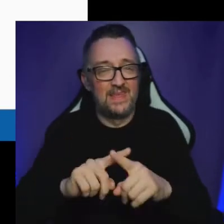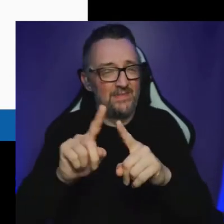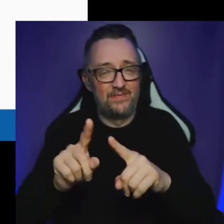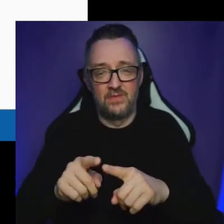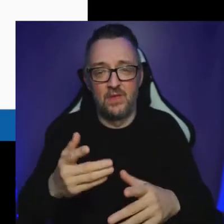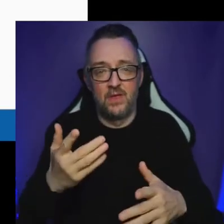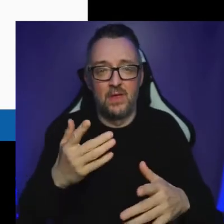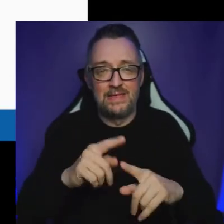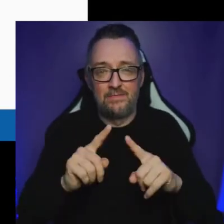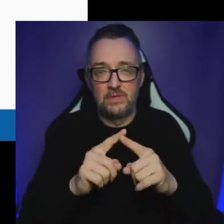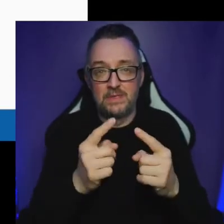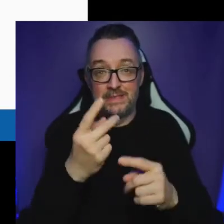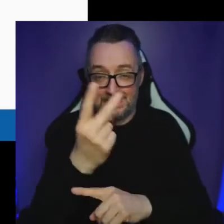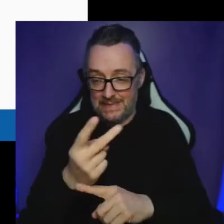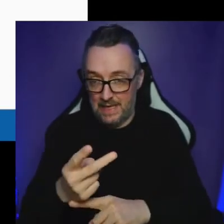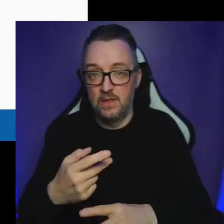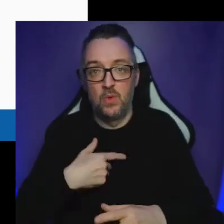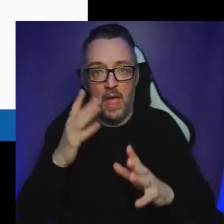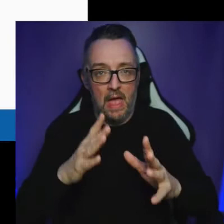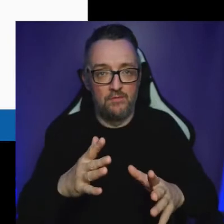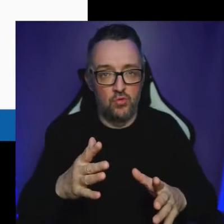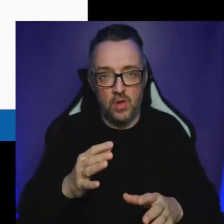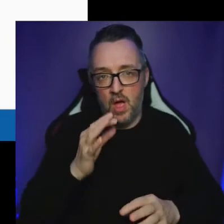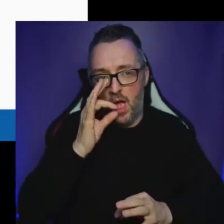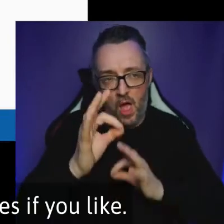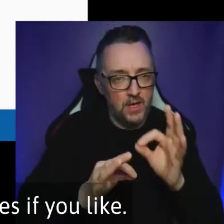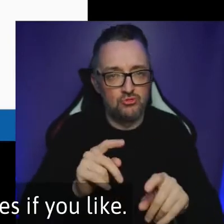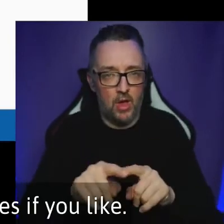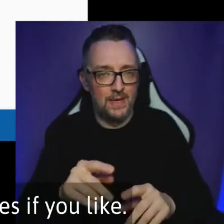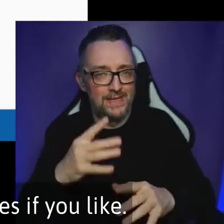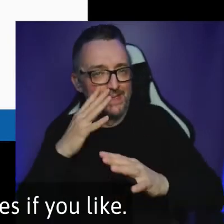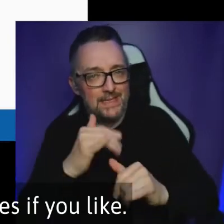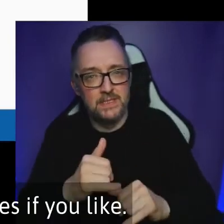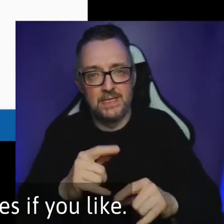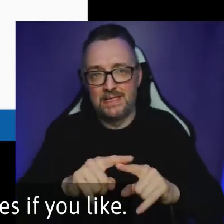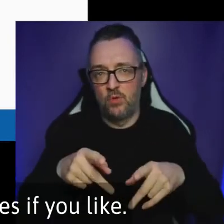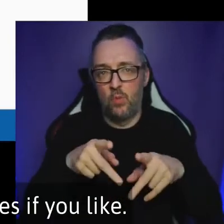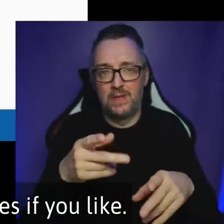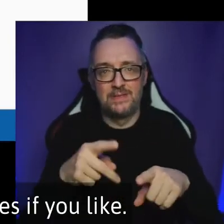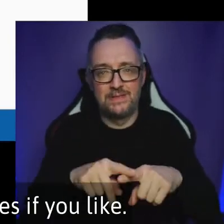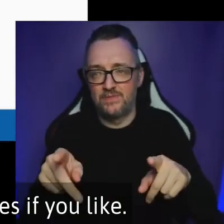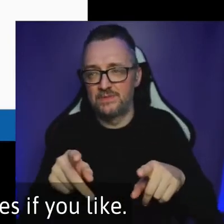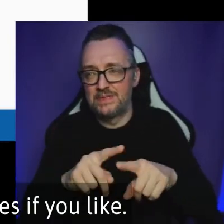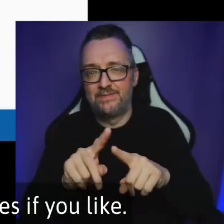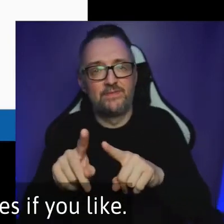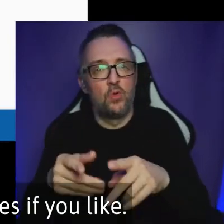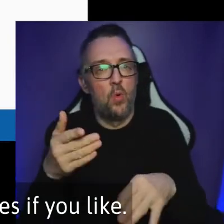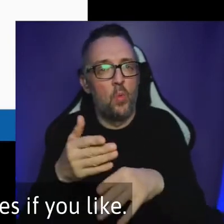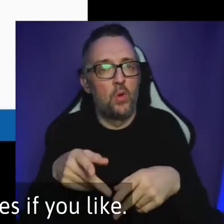lot of features of the design that we need to question and poke at as we are doing